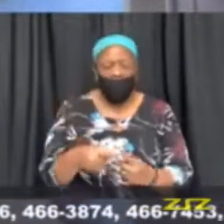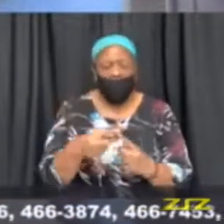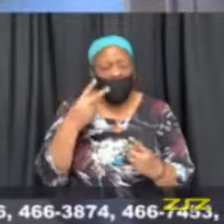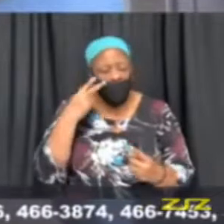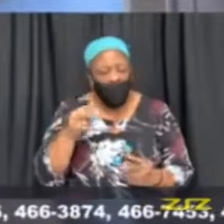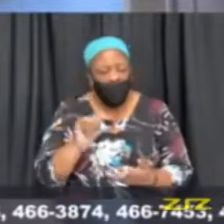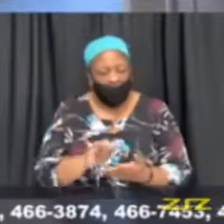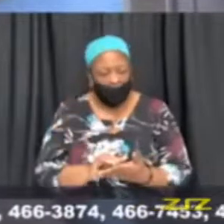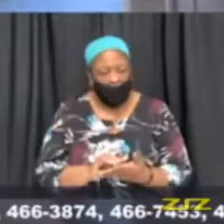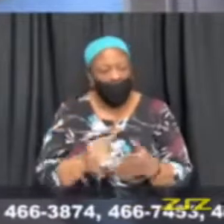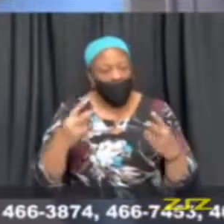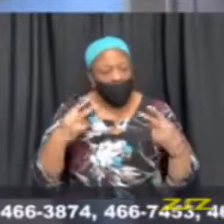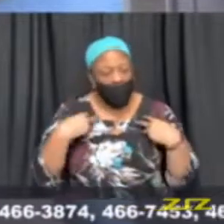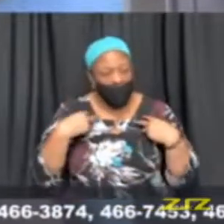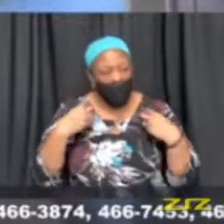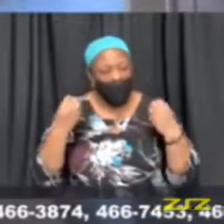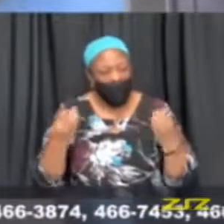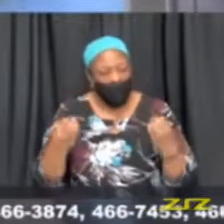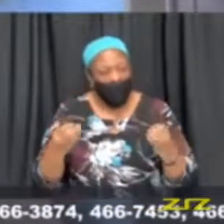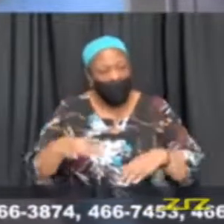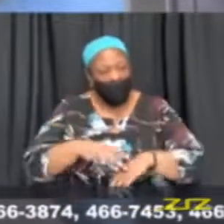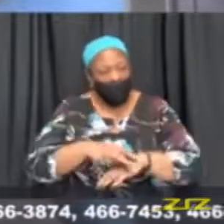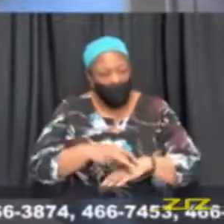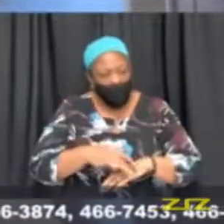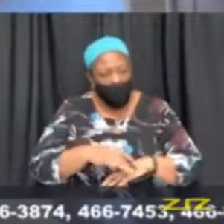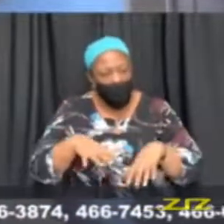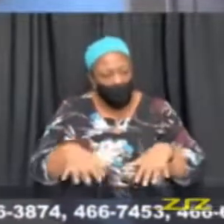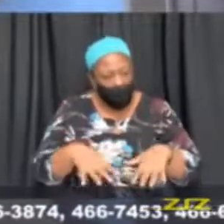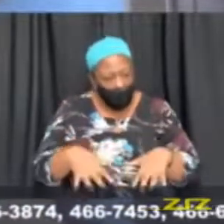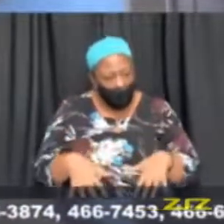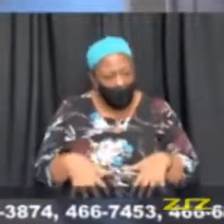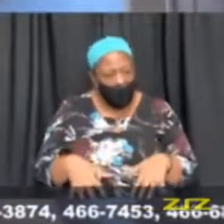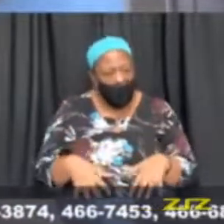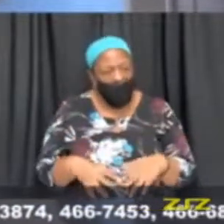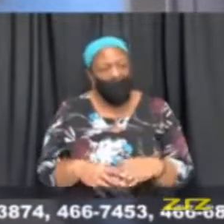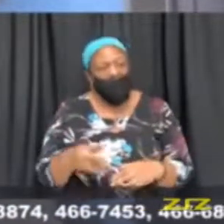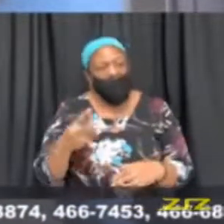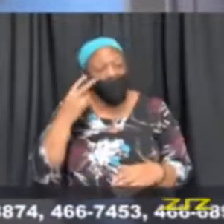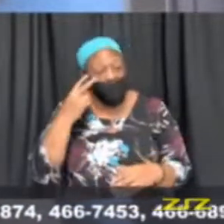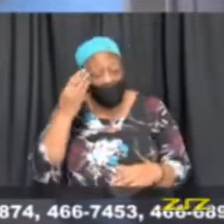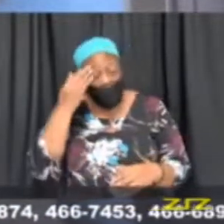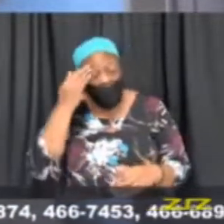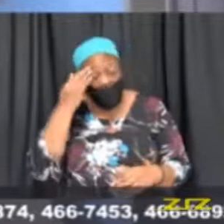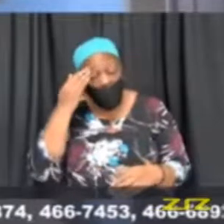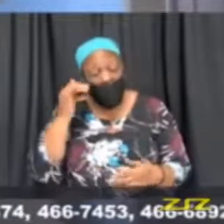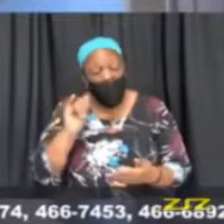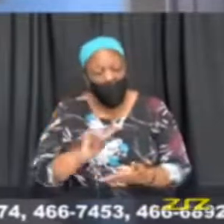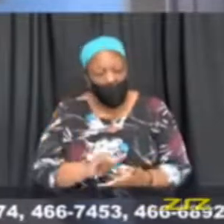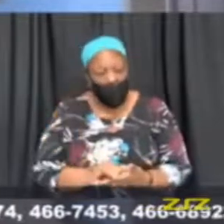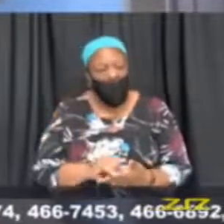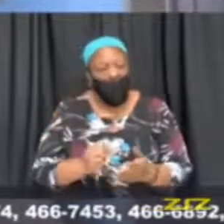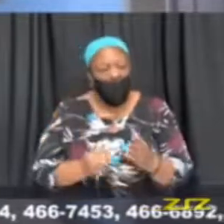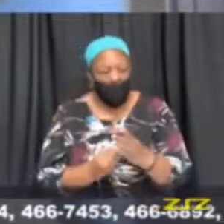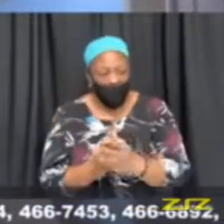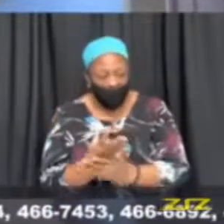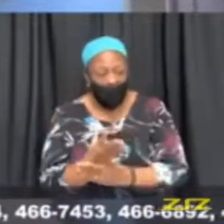specific signals that we would, or seismologists would be able to interpret. And the volcano tectonic earthquakes, these are